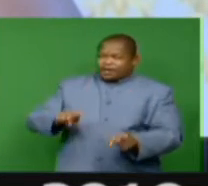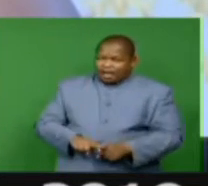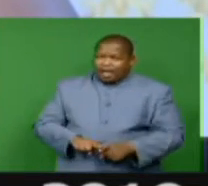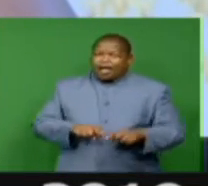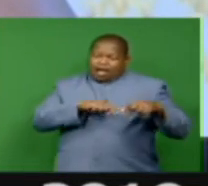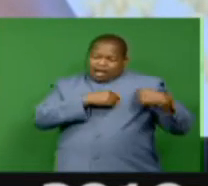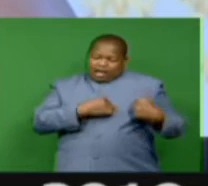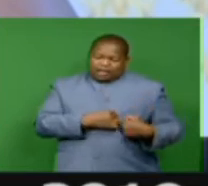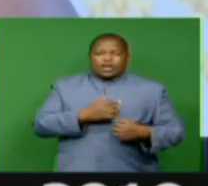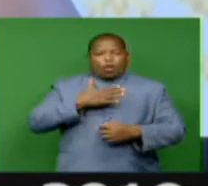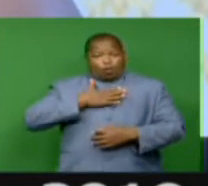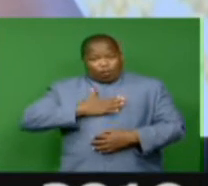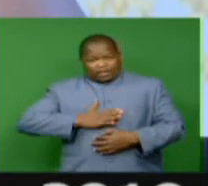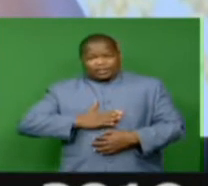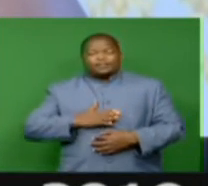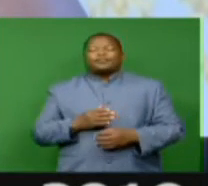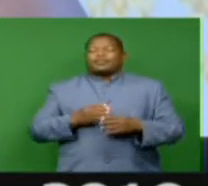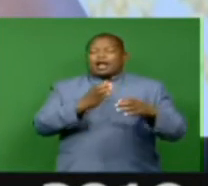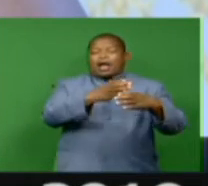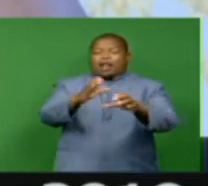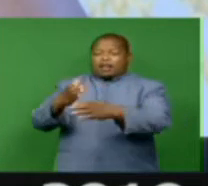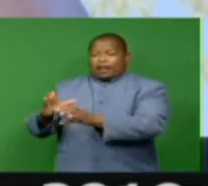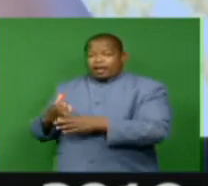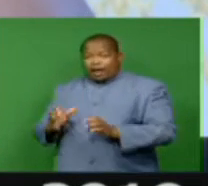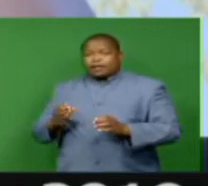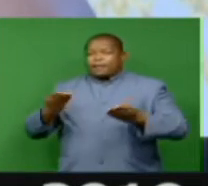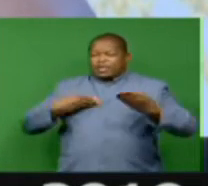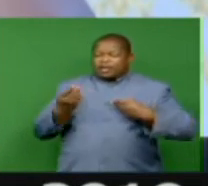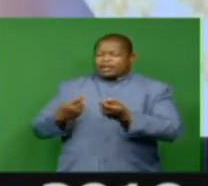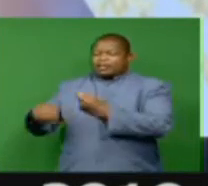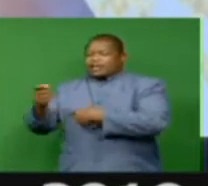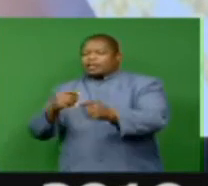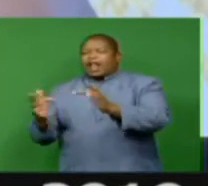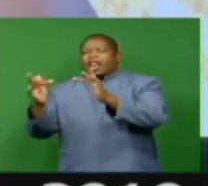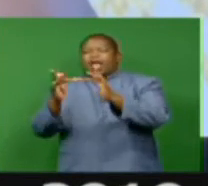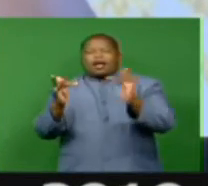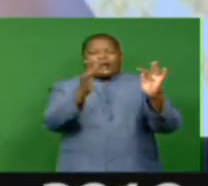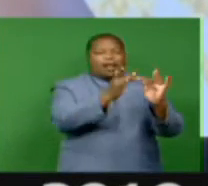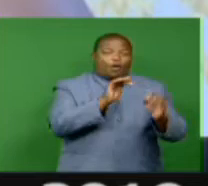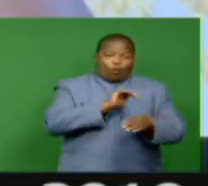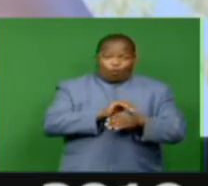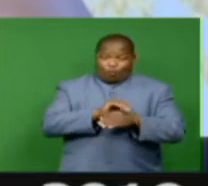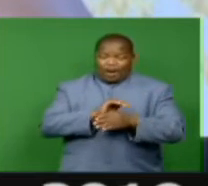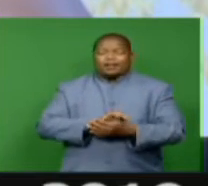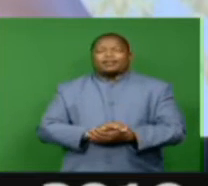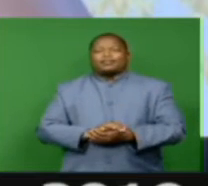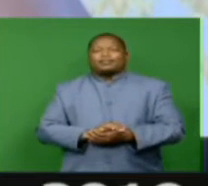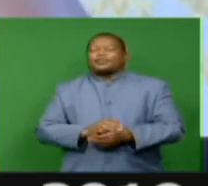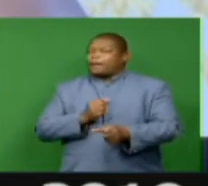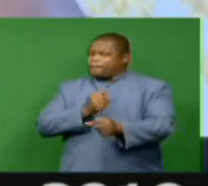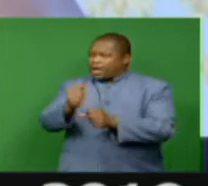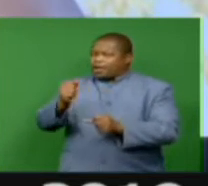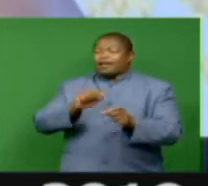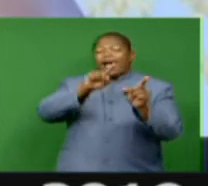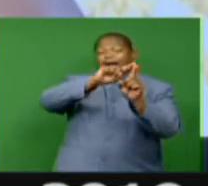the initiative of boosting intra-Africa trade. Africa indeed needed such a platform